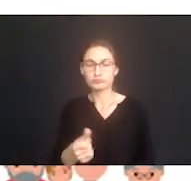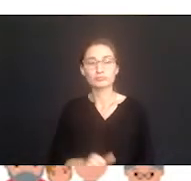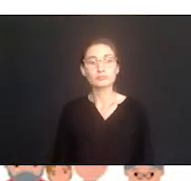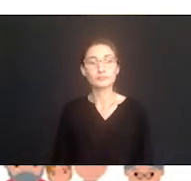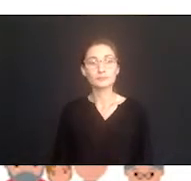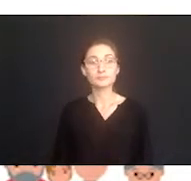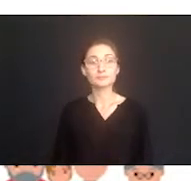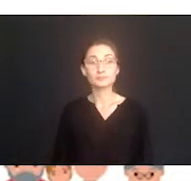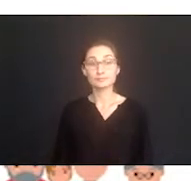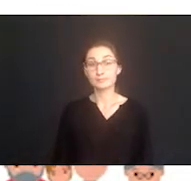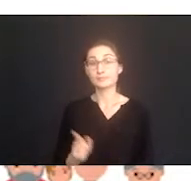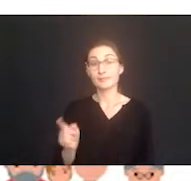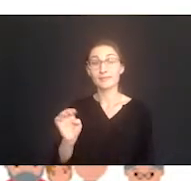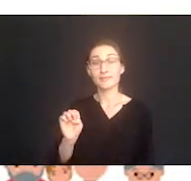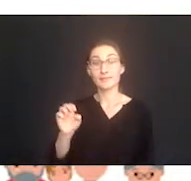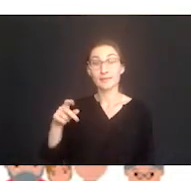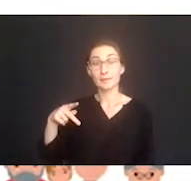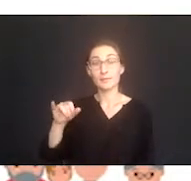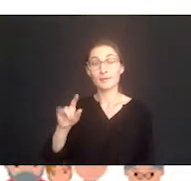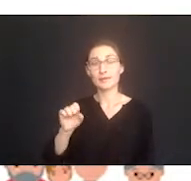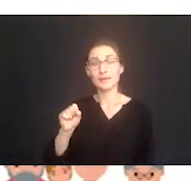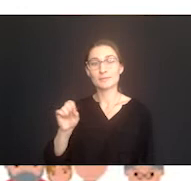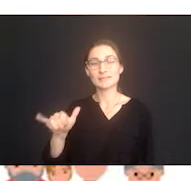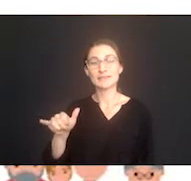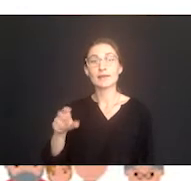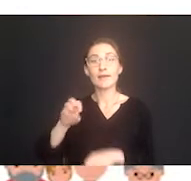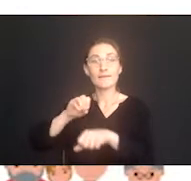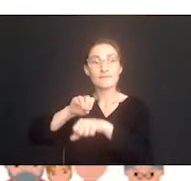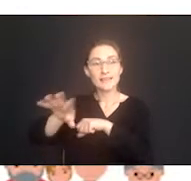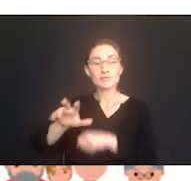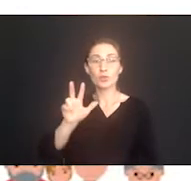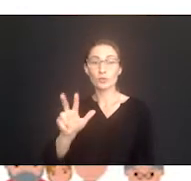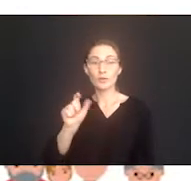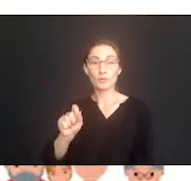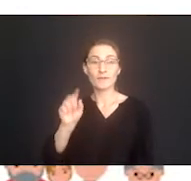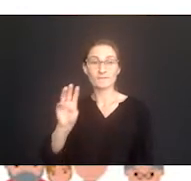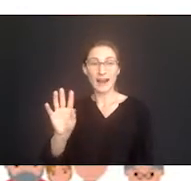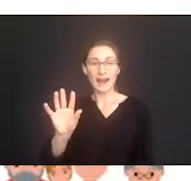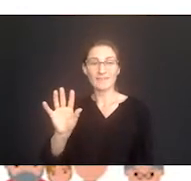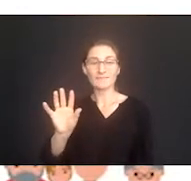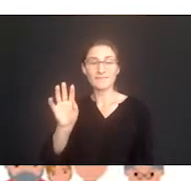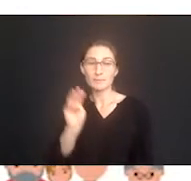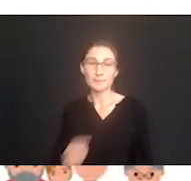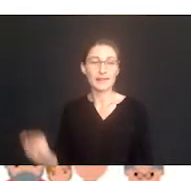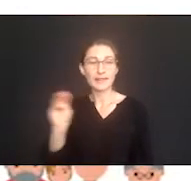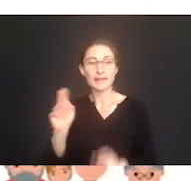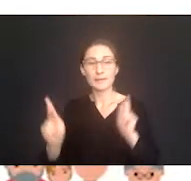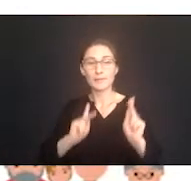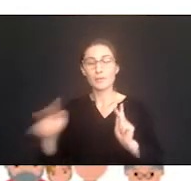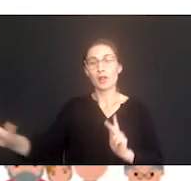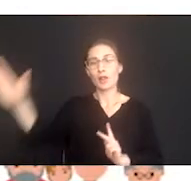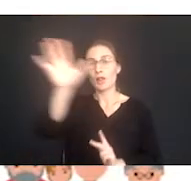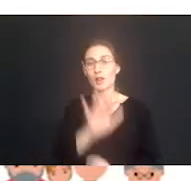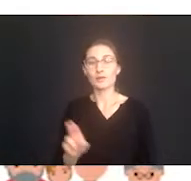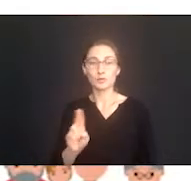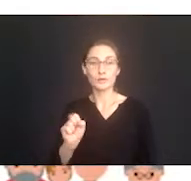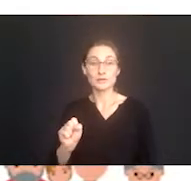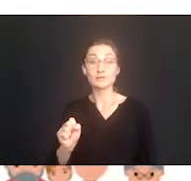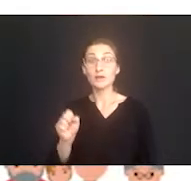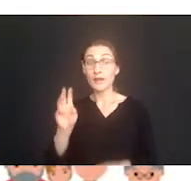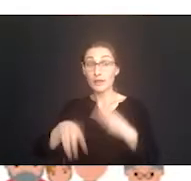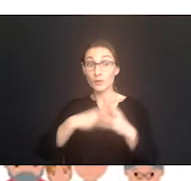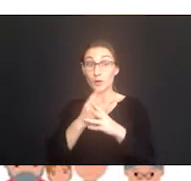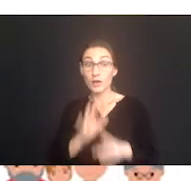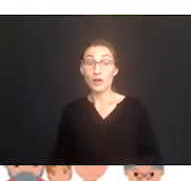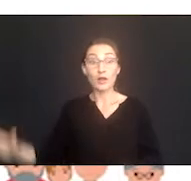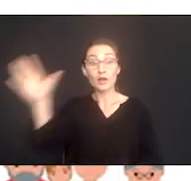affects 3.5 million people in the US currently. As a matter of fact, around the world, 65 million